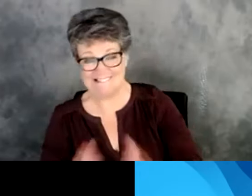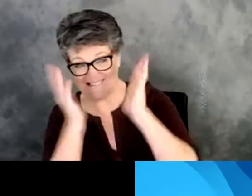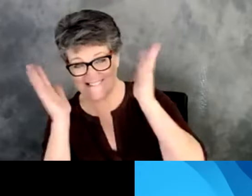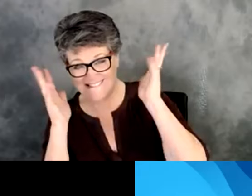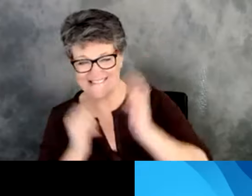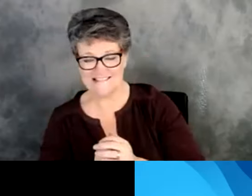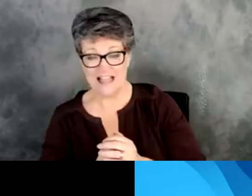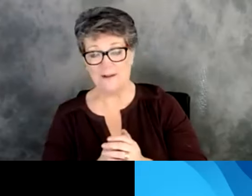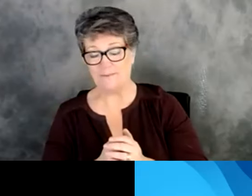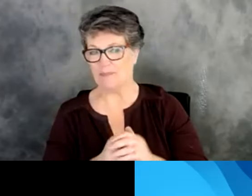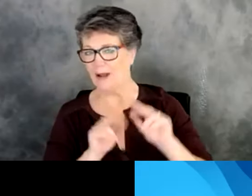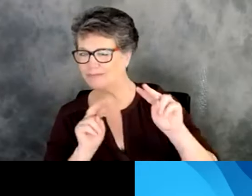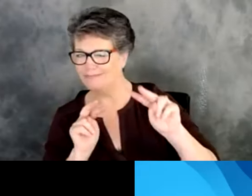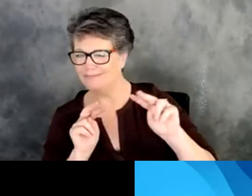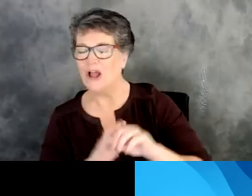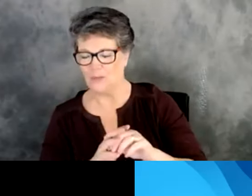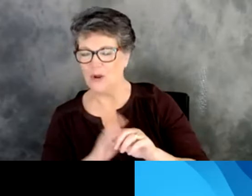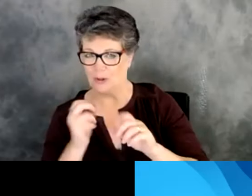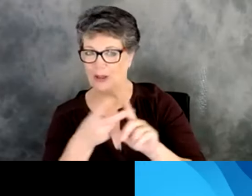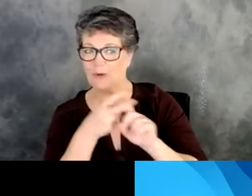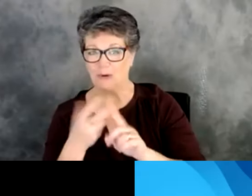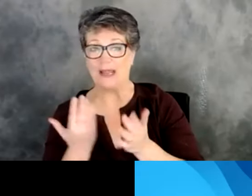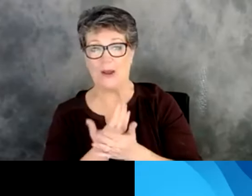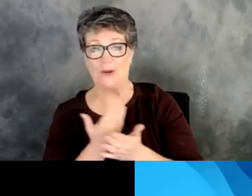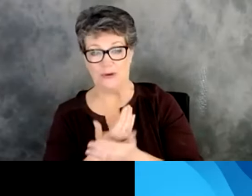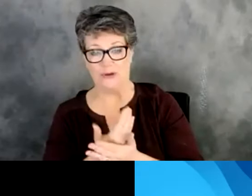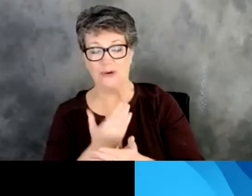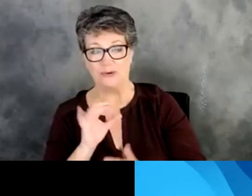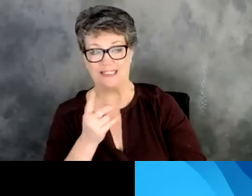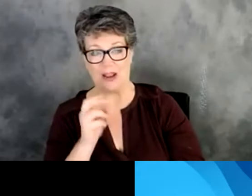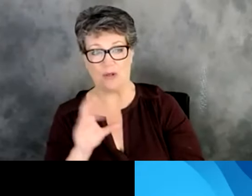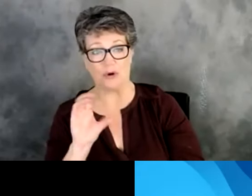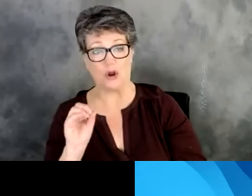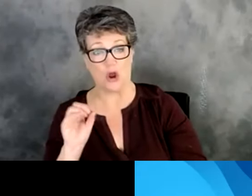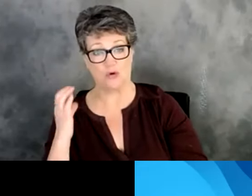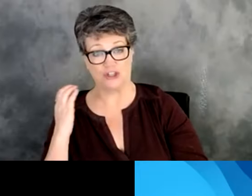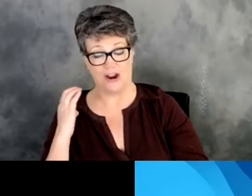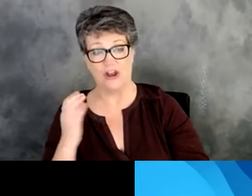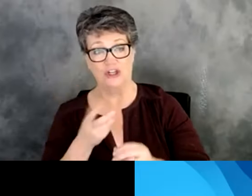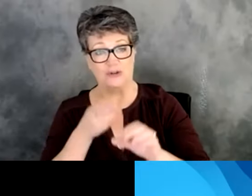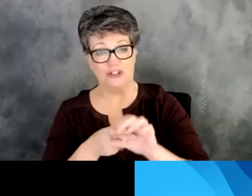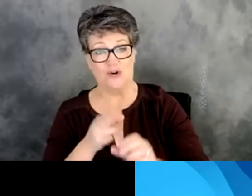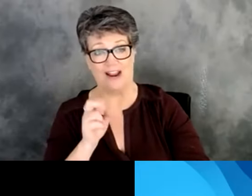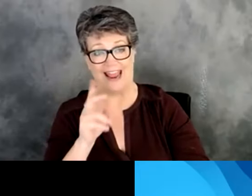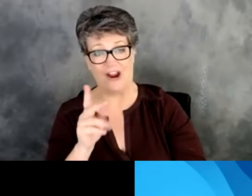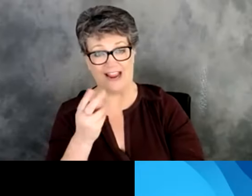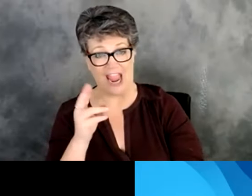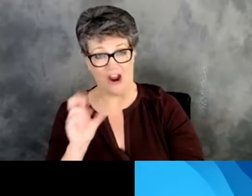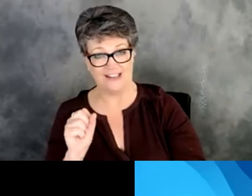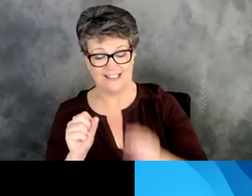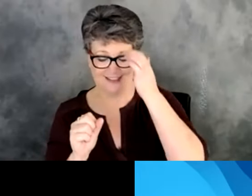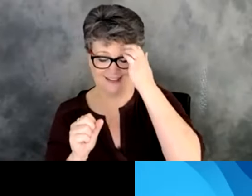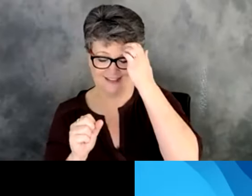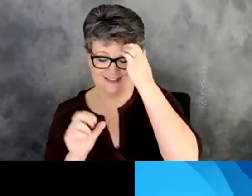But stay tuned. We will be recruiting a new stakeholder co-chair to join Eric Harris from Disability Rights California in